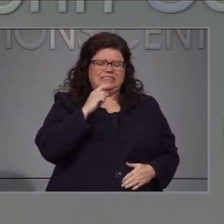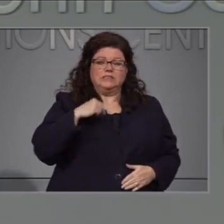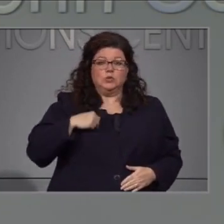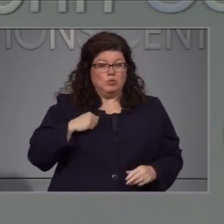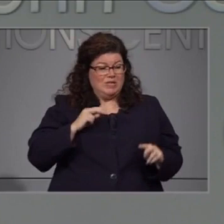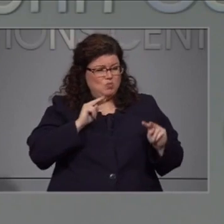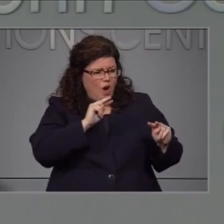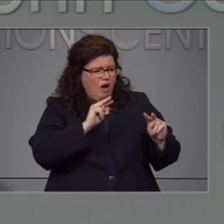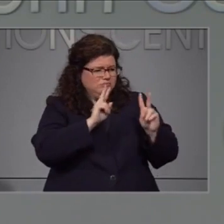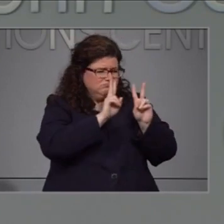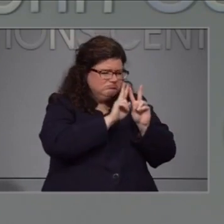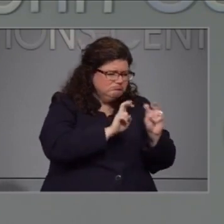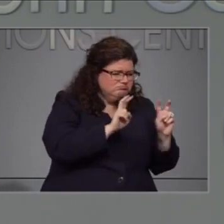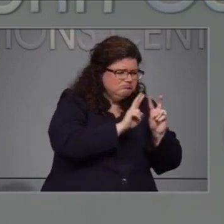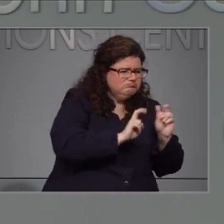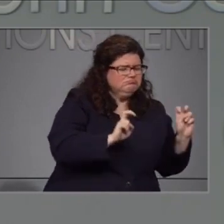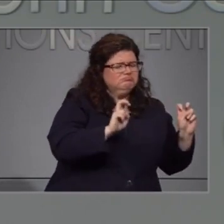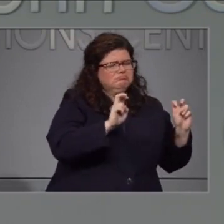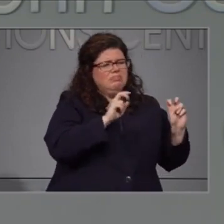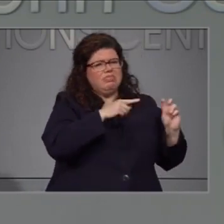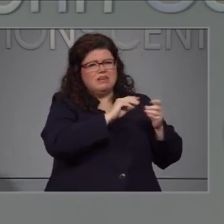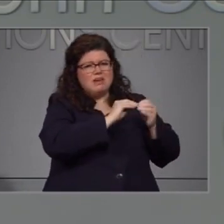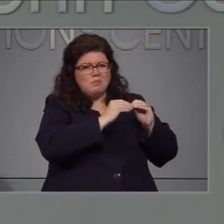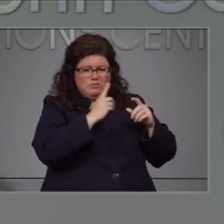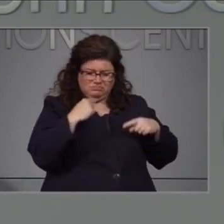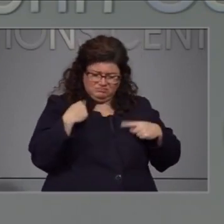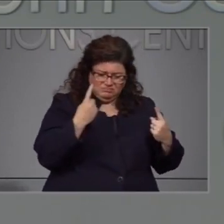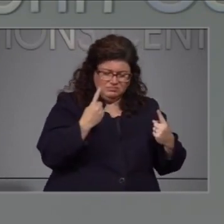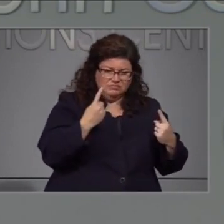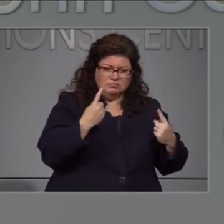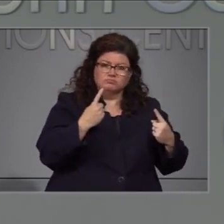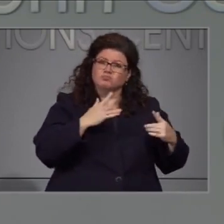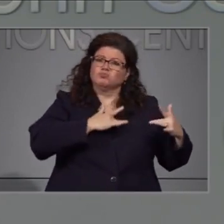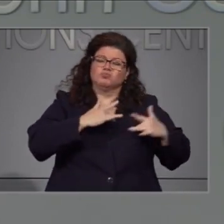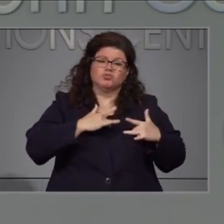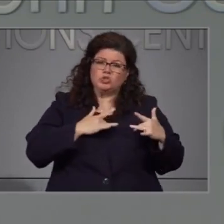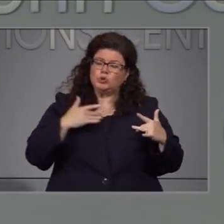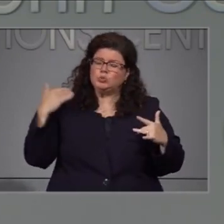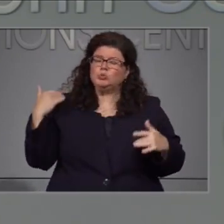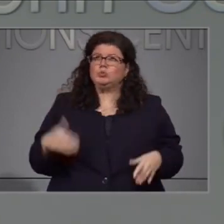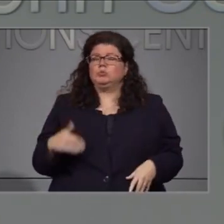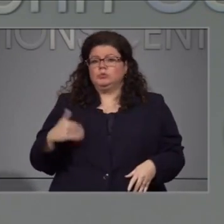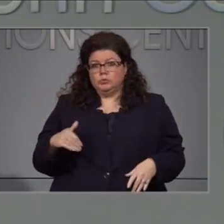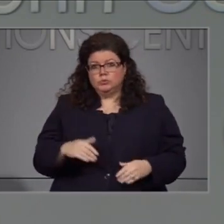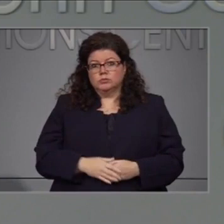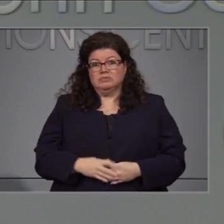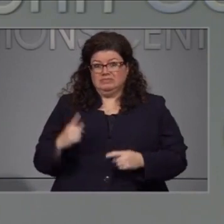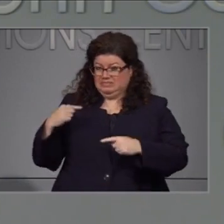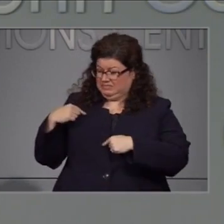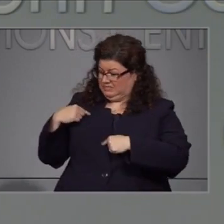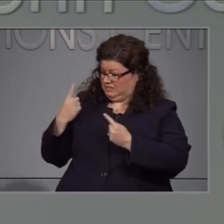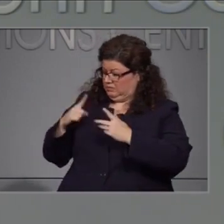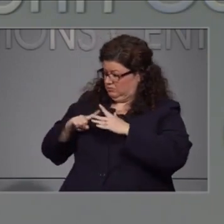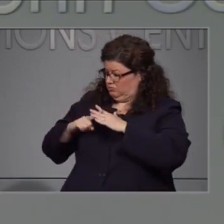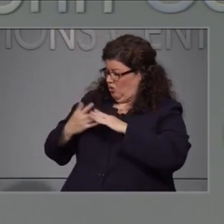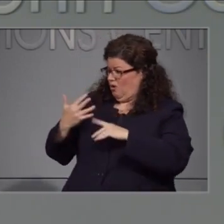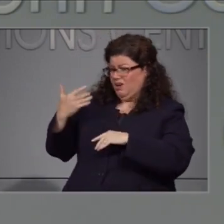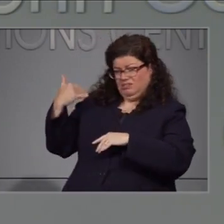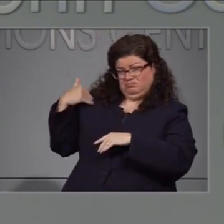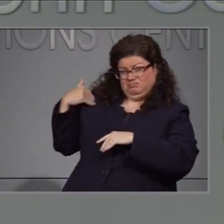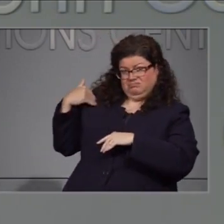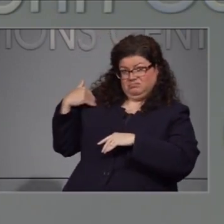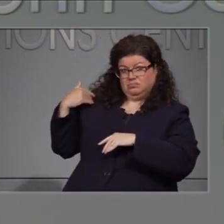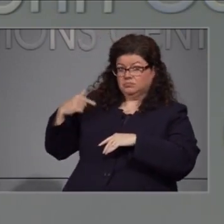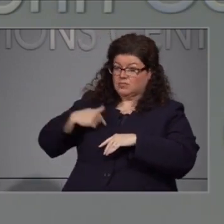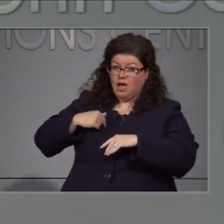and dissected these numbers in recent weeks, that concern has grown. Since the beginning of this pandemic, I have been